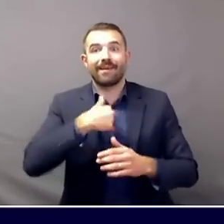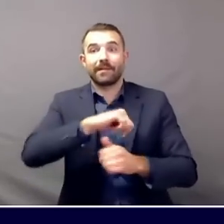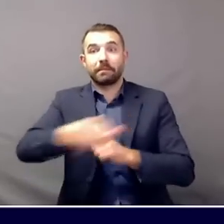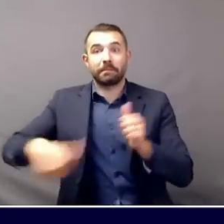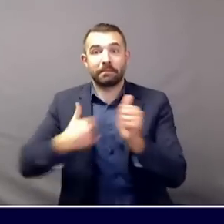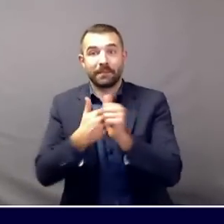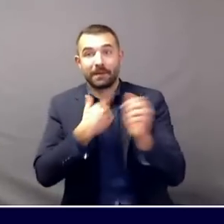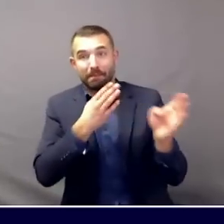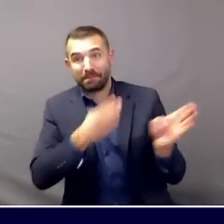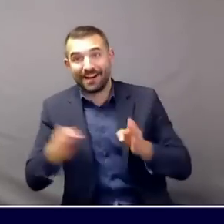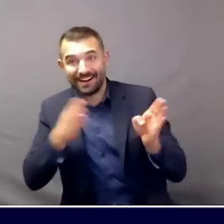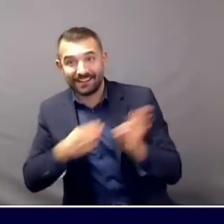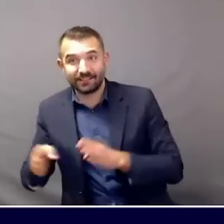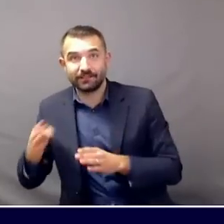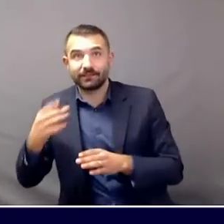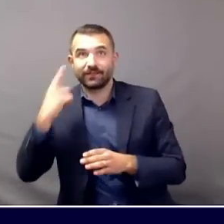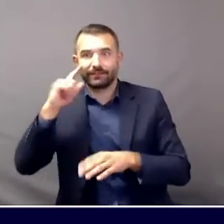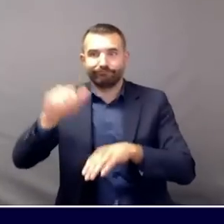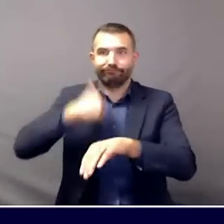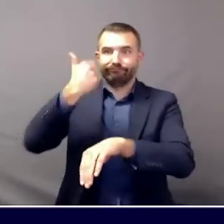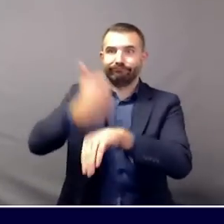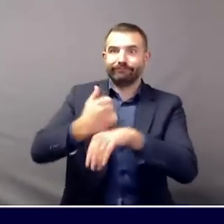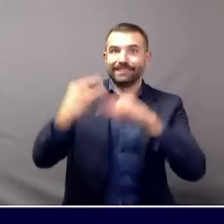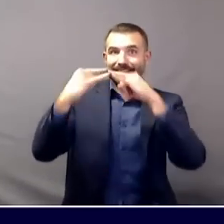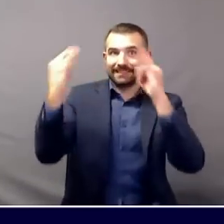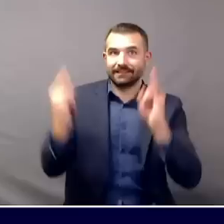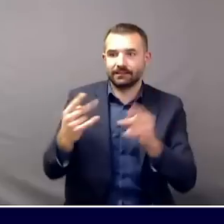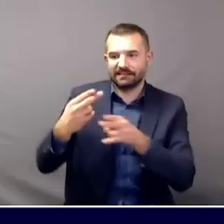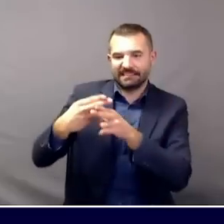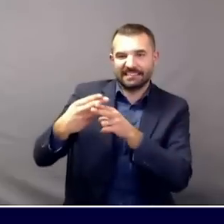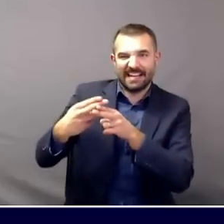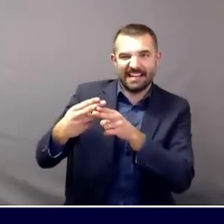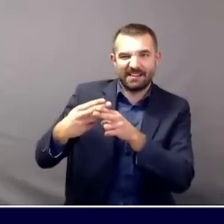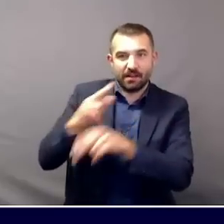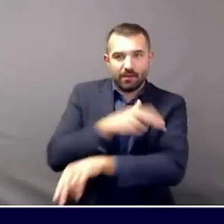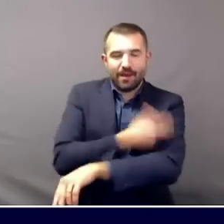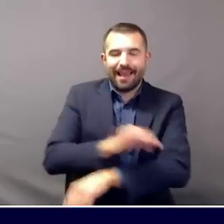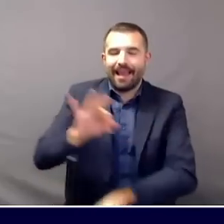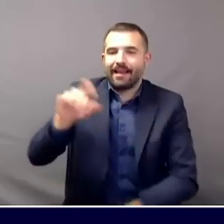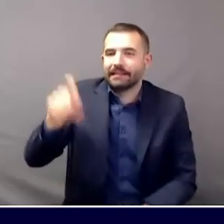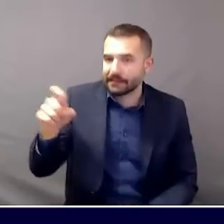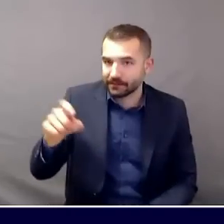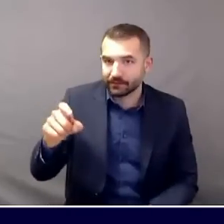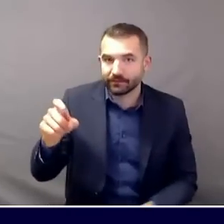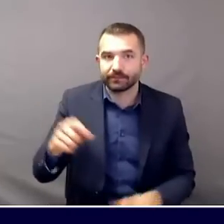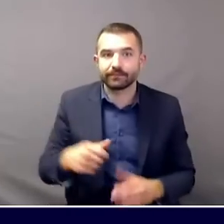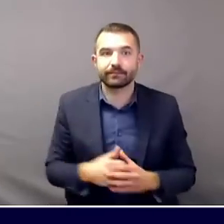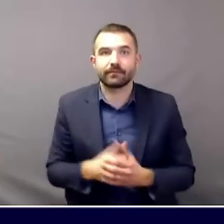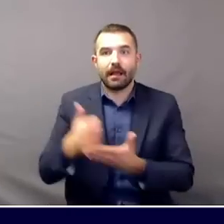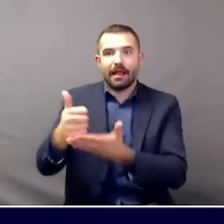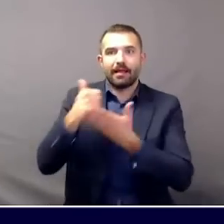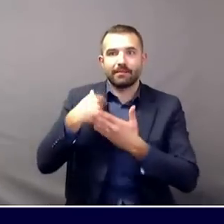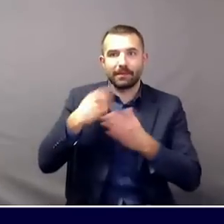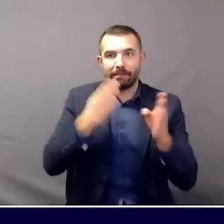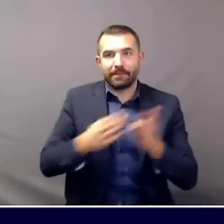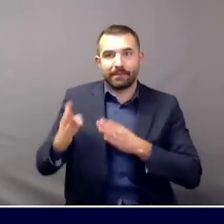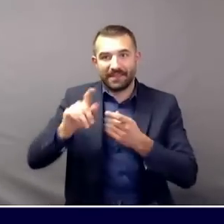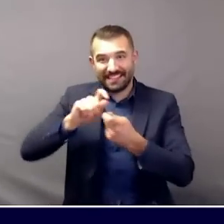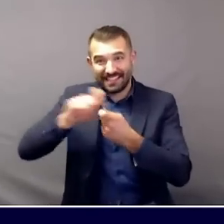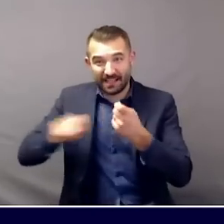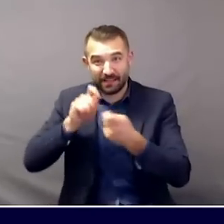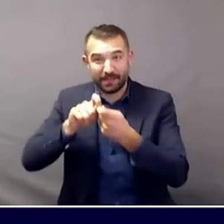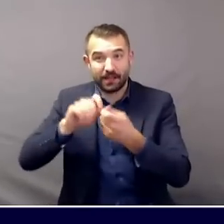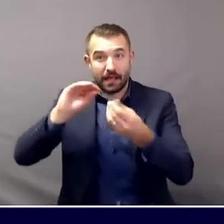but we're making use of that little bit of time to try to get ahead of this. There's no magic number, though. Okay,